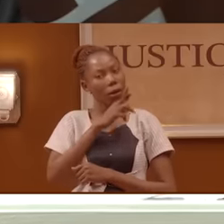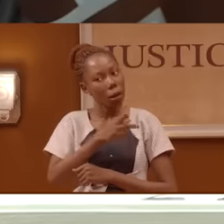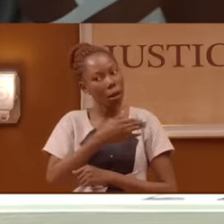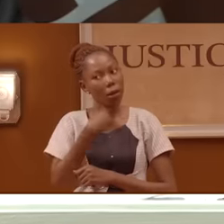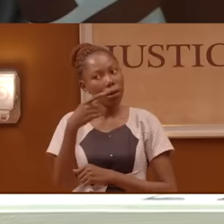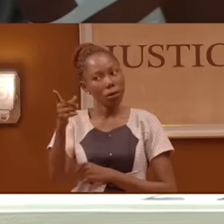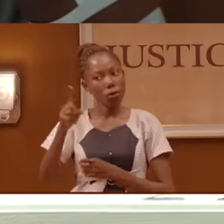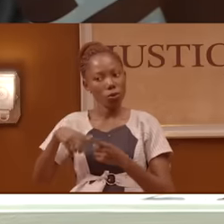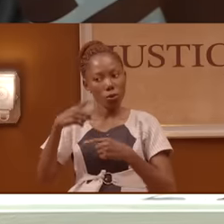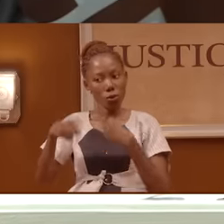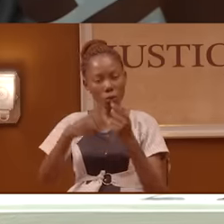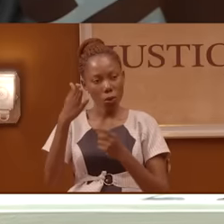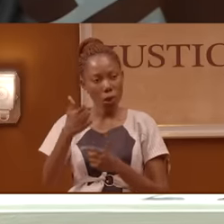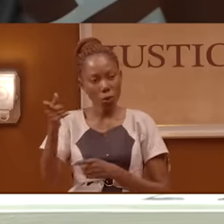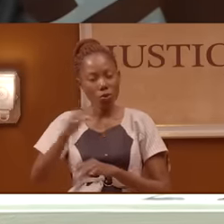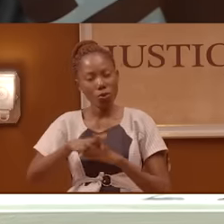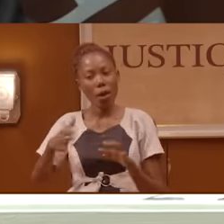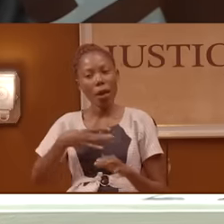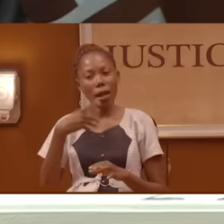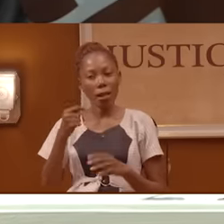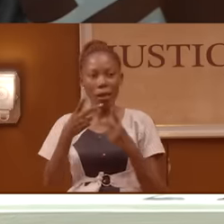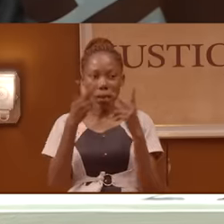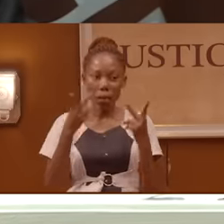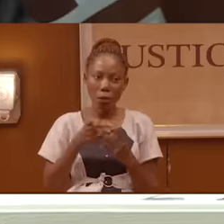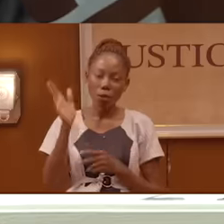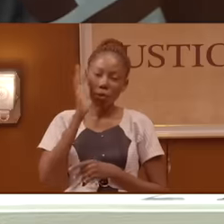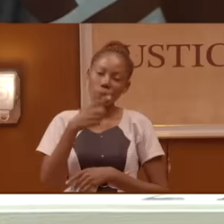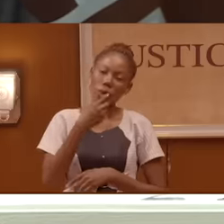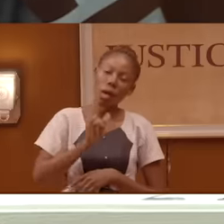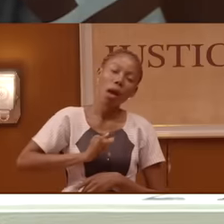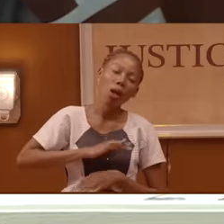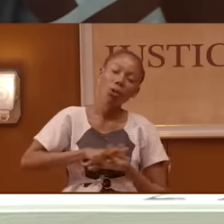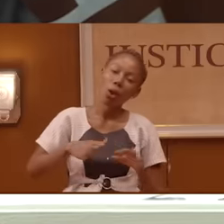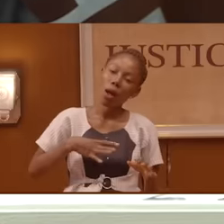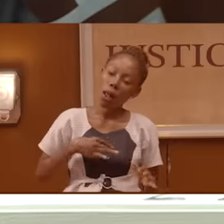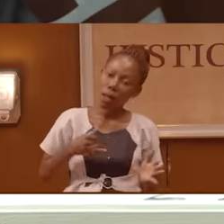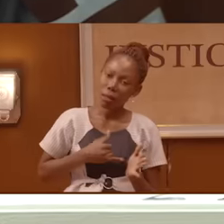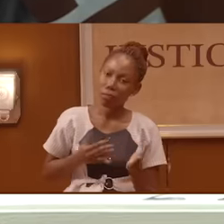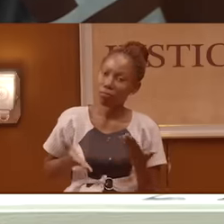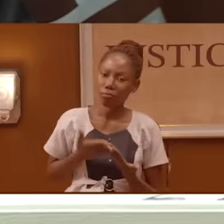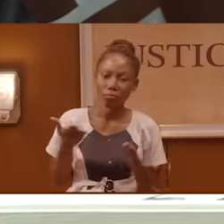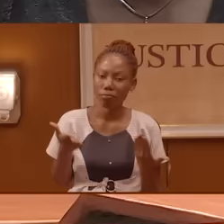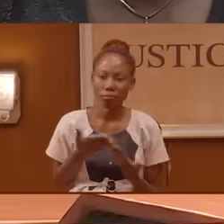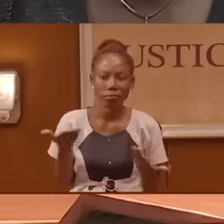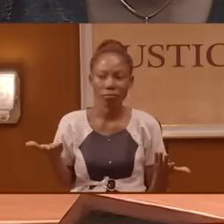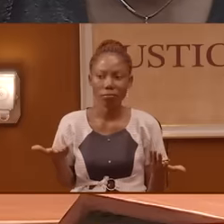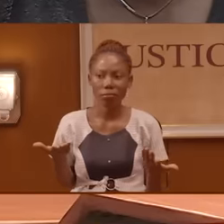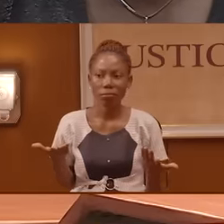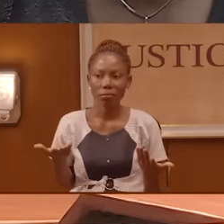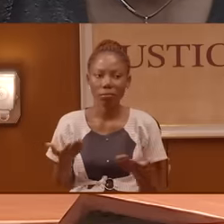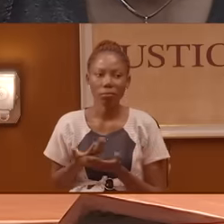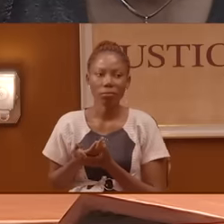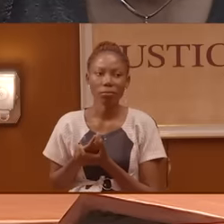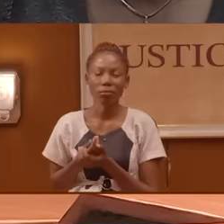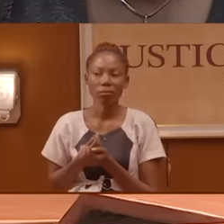should go there, and you don't like the place, then you tell him, I don't like the place. I told and him, you walk you around. Want me to